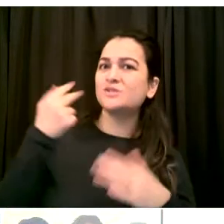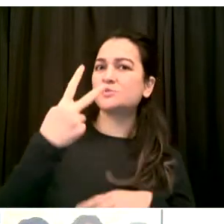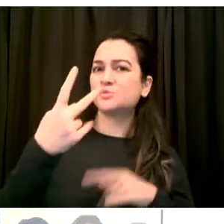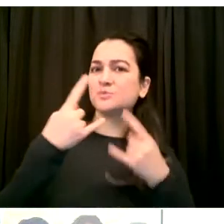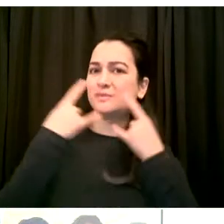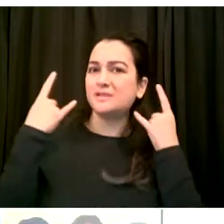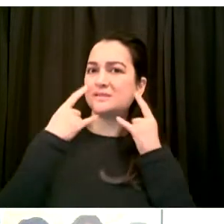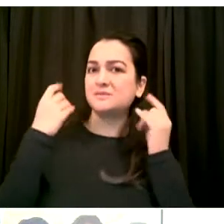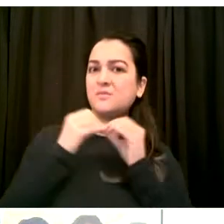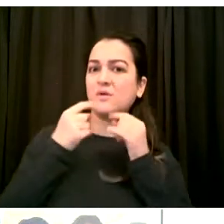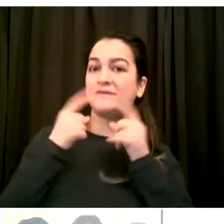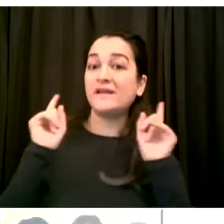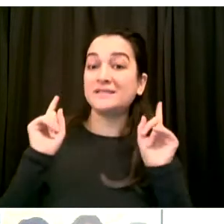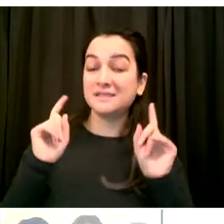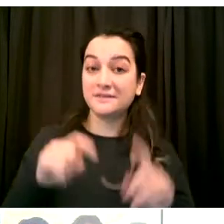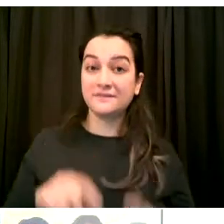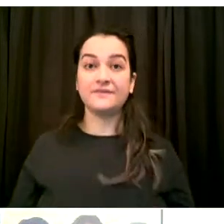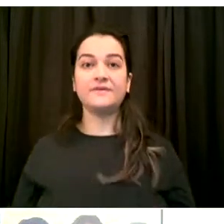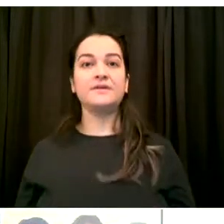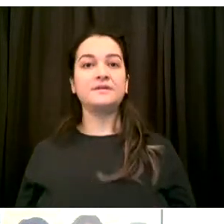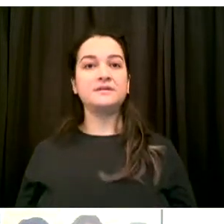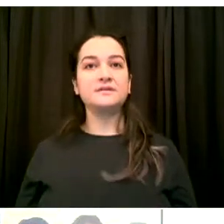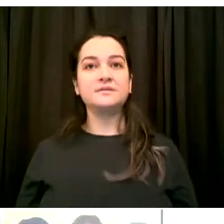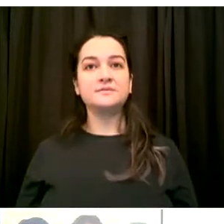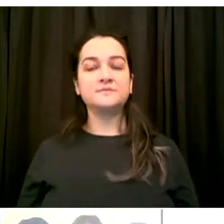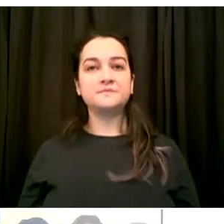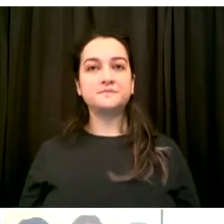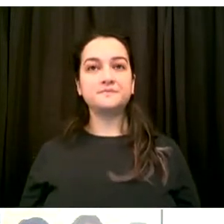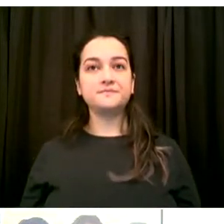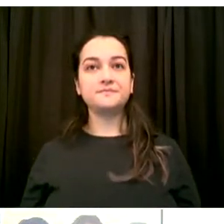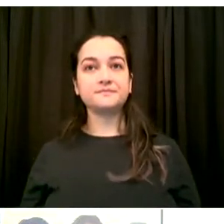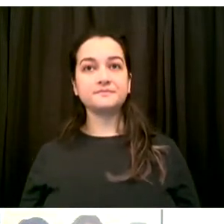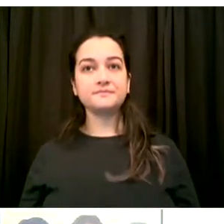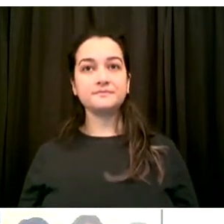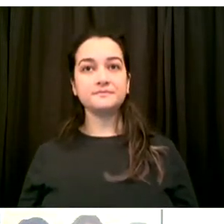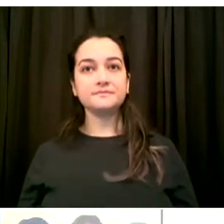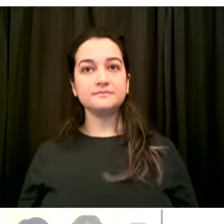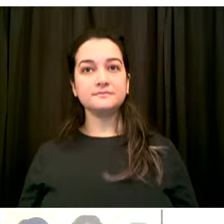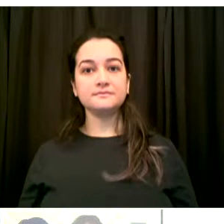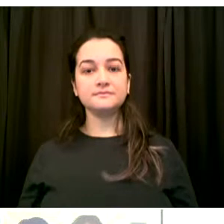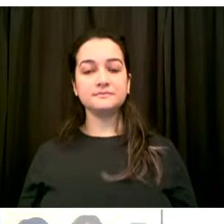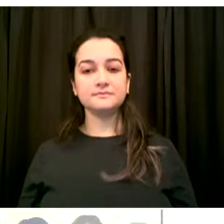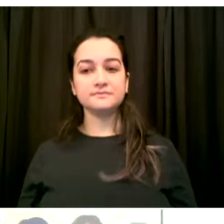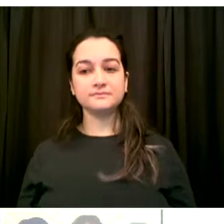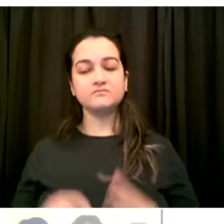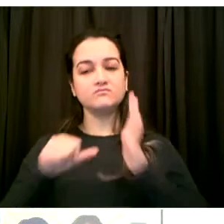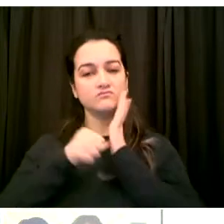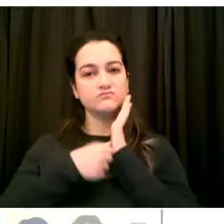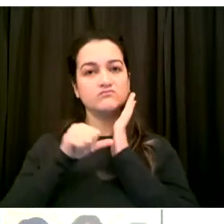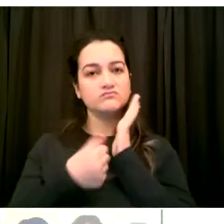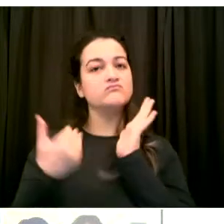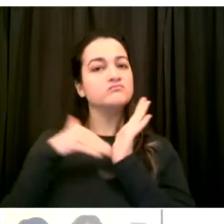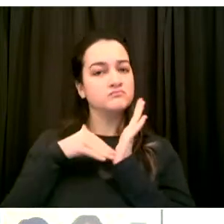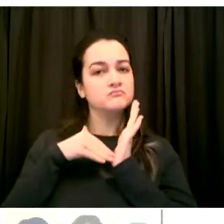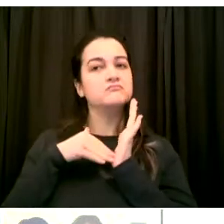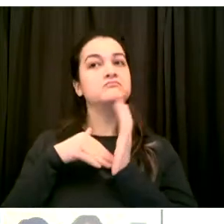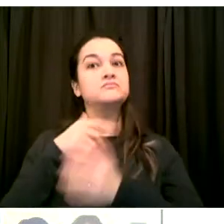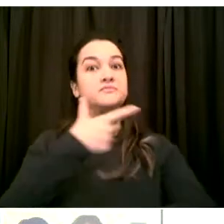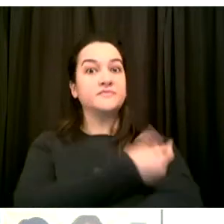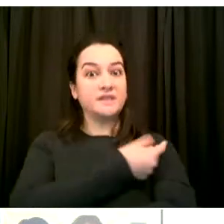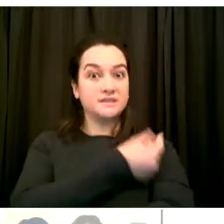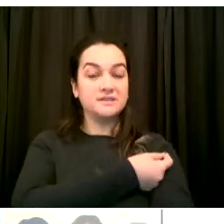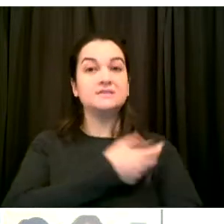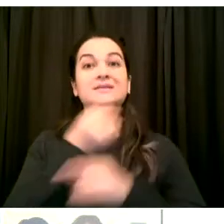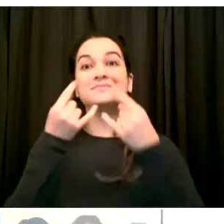you've been vaccinated, remember it takes time for immunity to build up. That's one important reason. But then